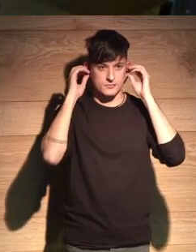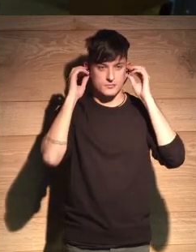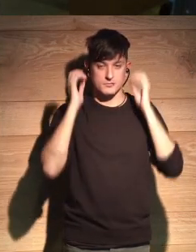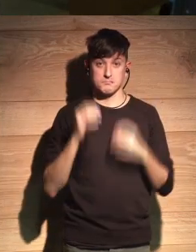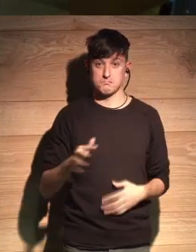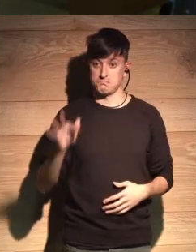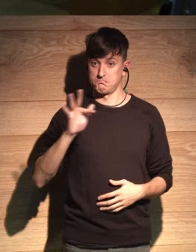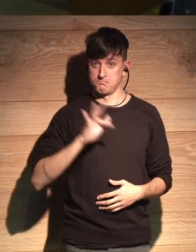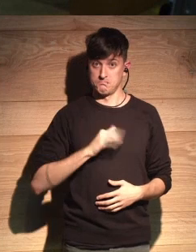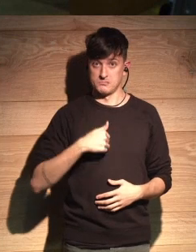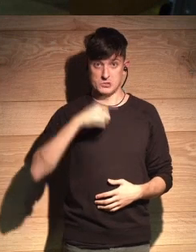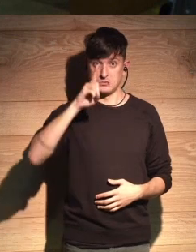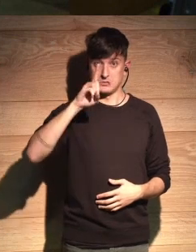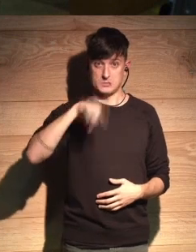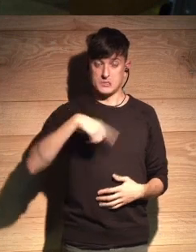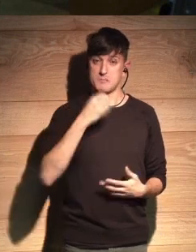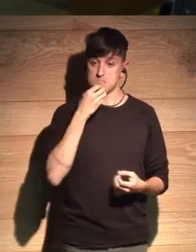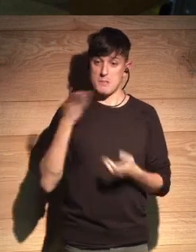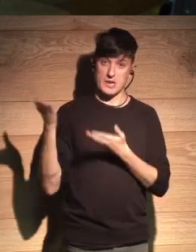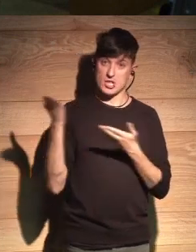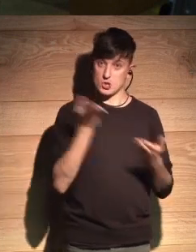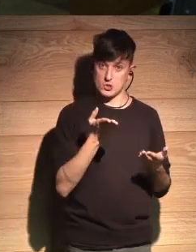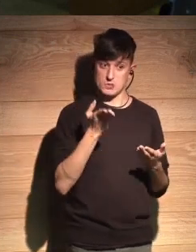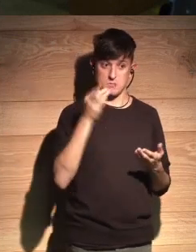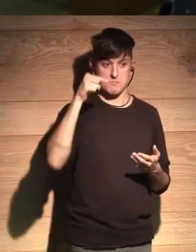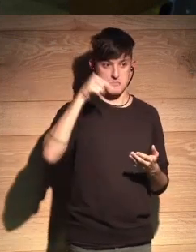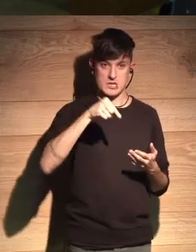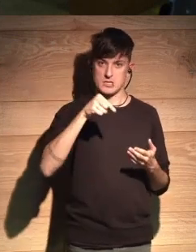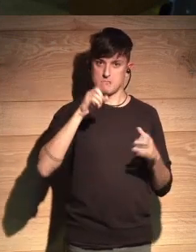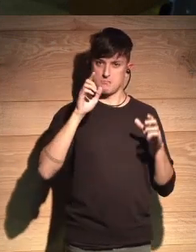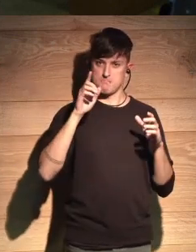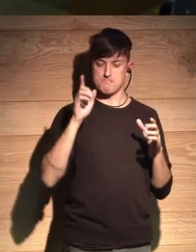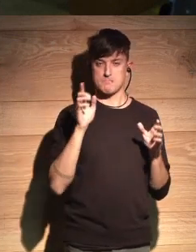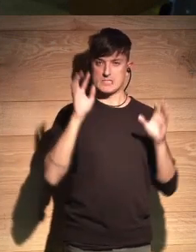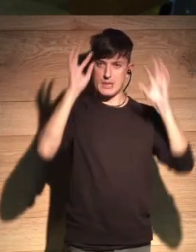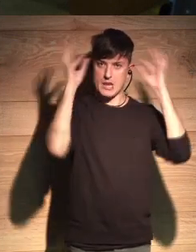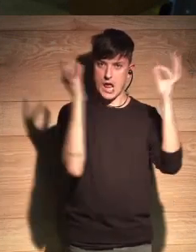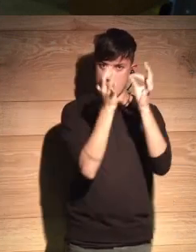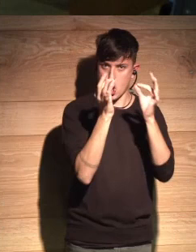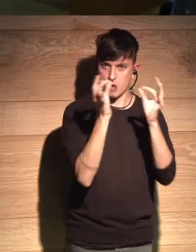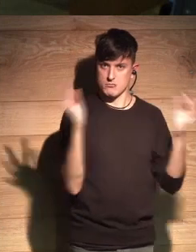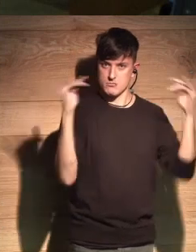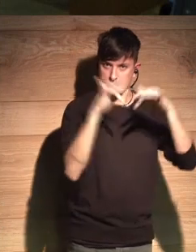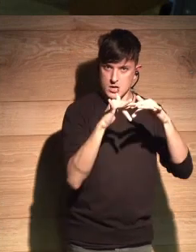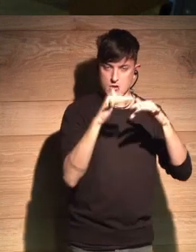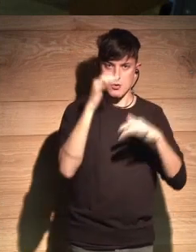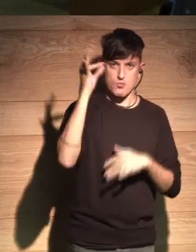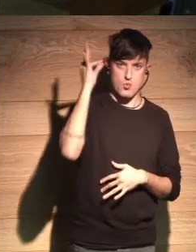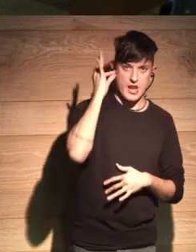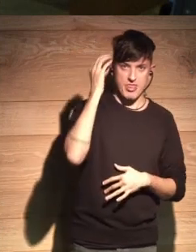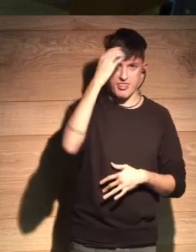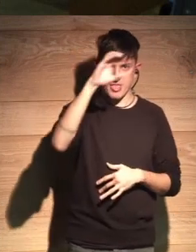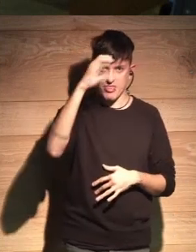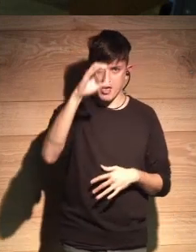Bueno, por mi parte también. I would also like to welcome you to this seminar, Mind the Gap,